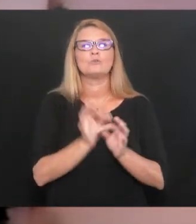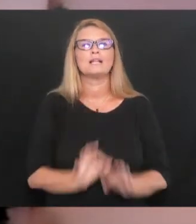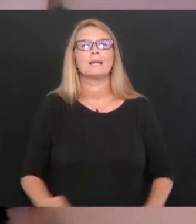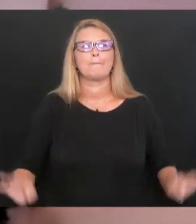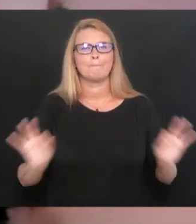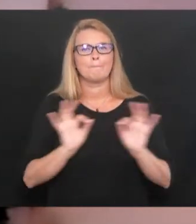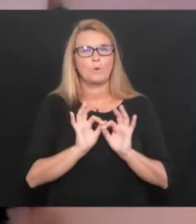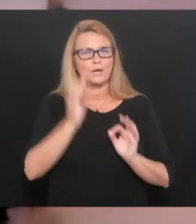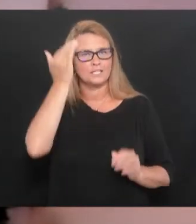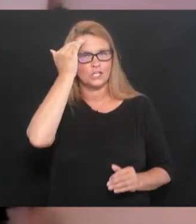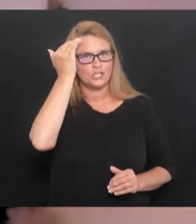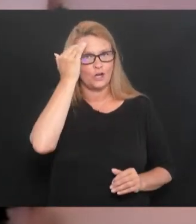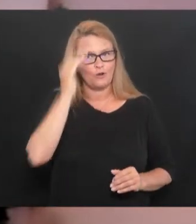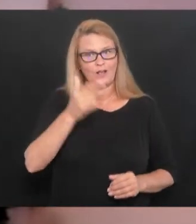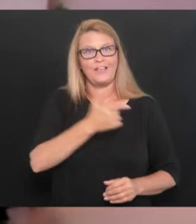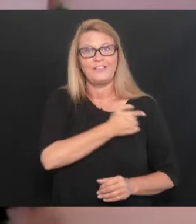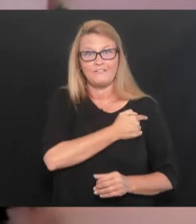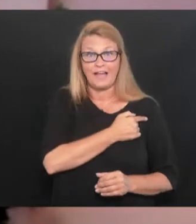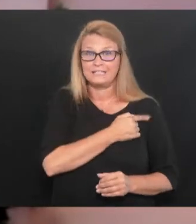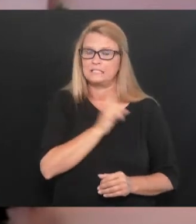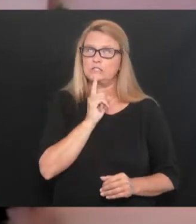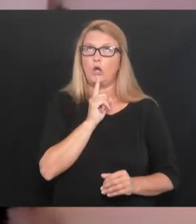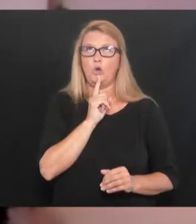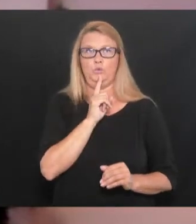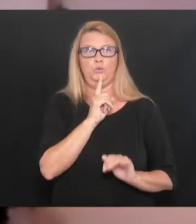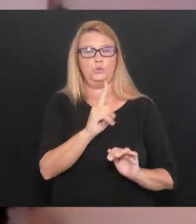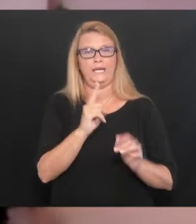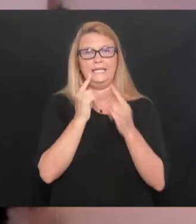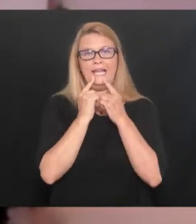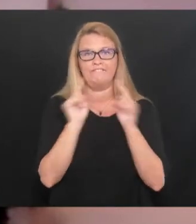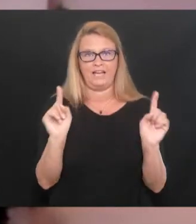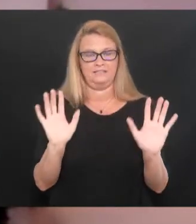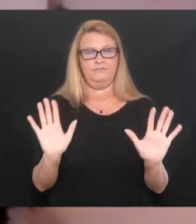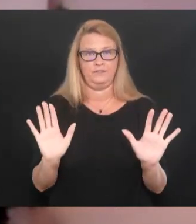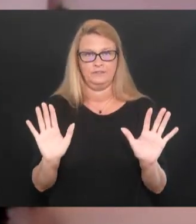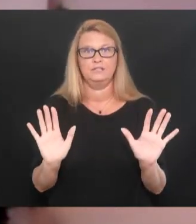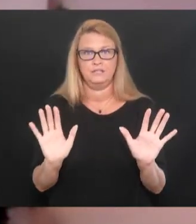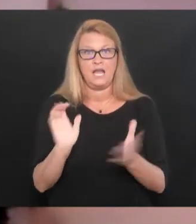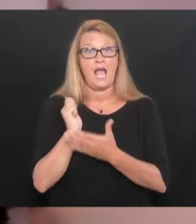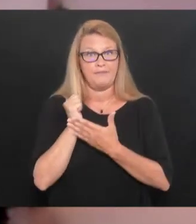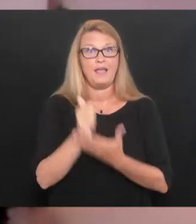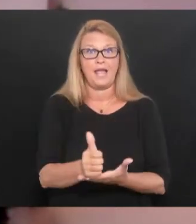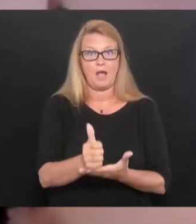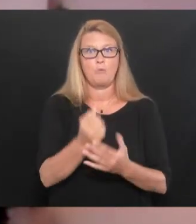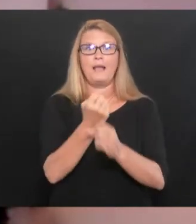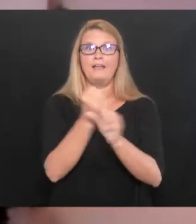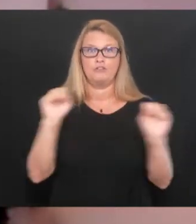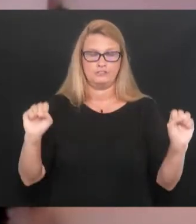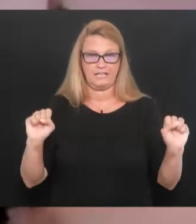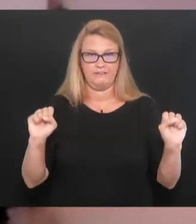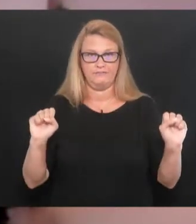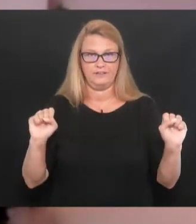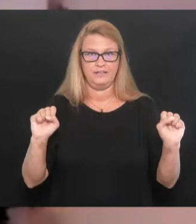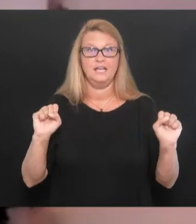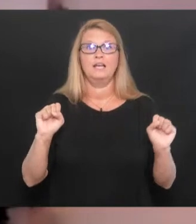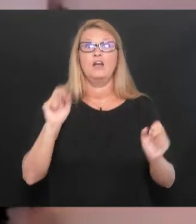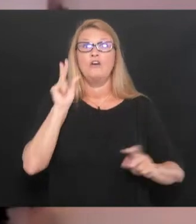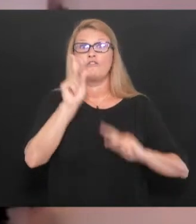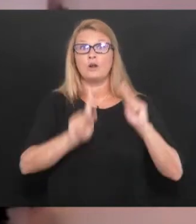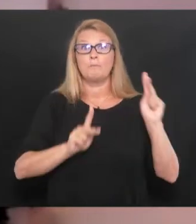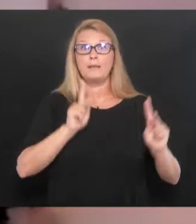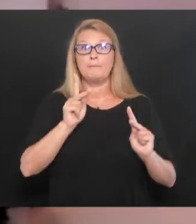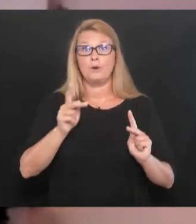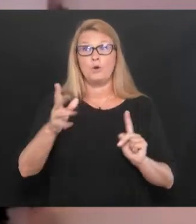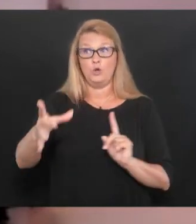people to know these vaccines are incredibly effective, and incredibly safe. For people that do break